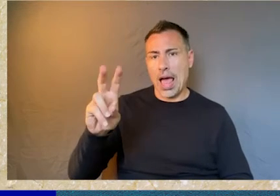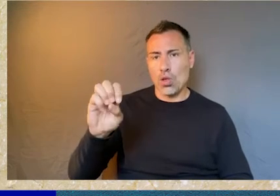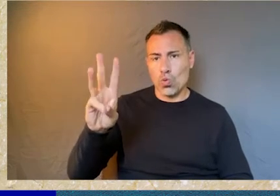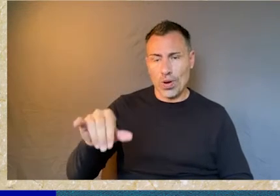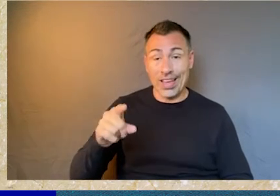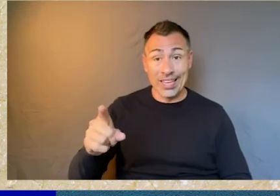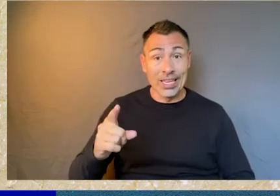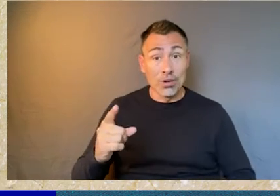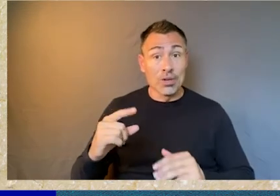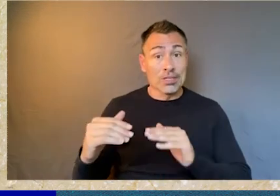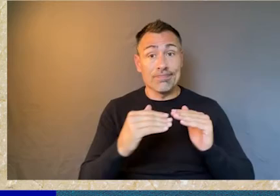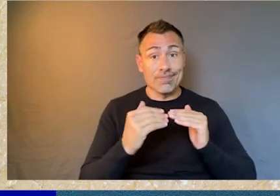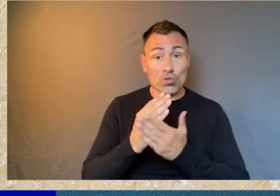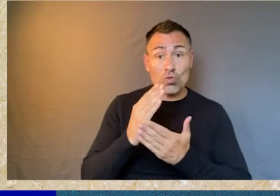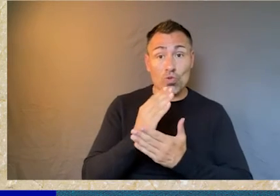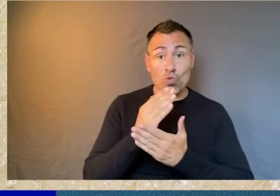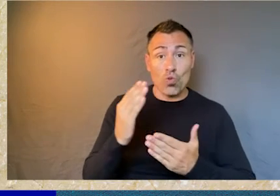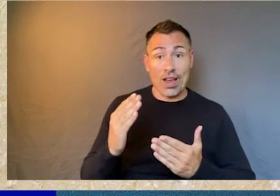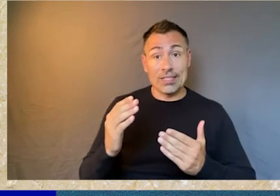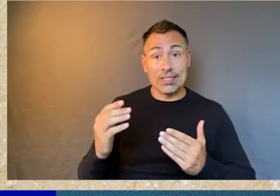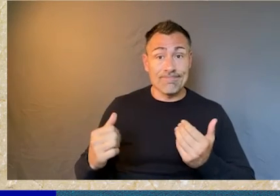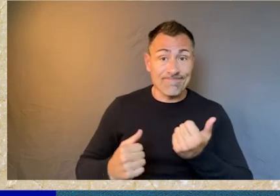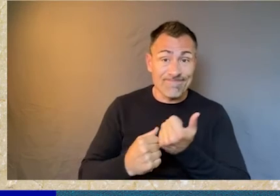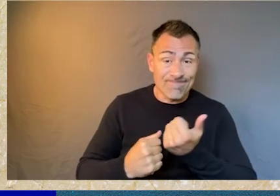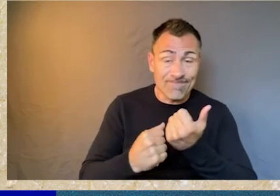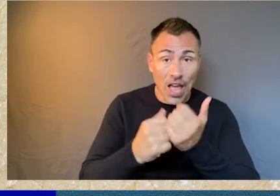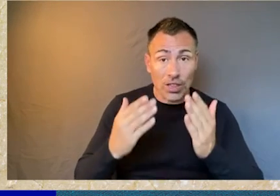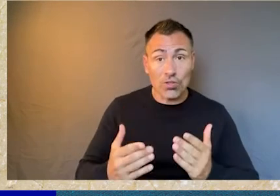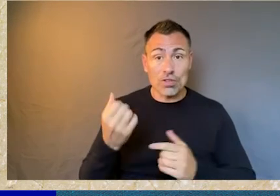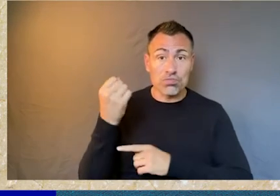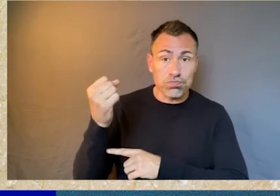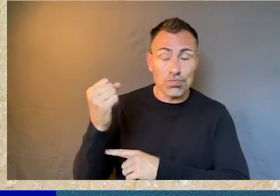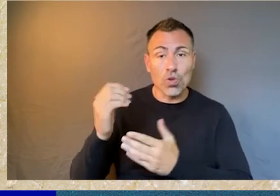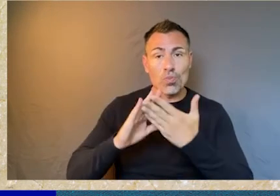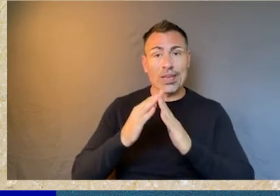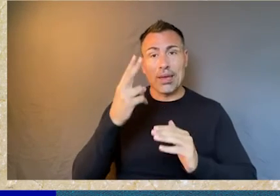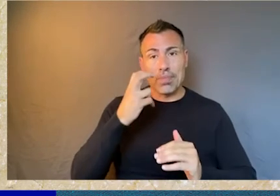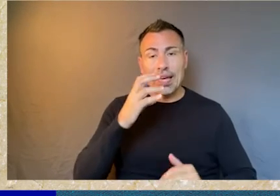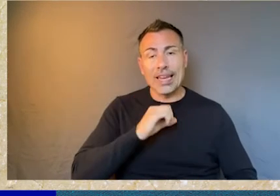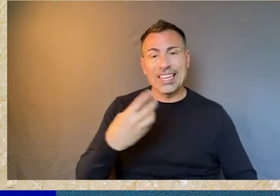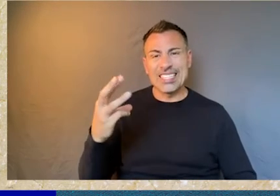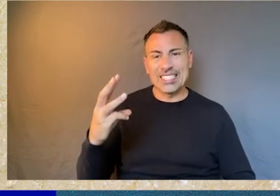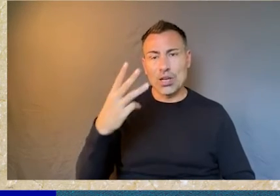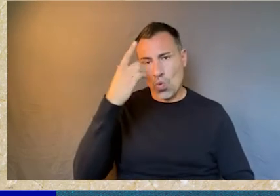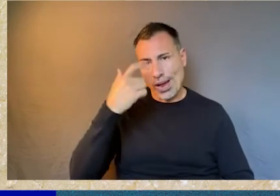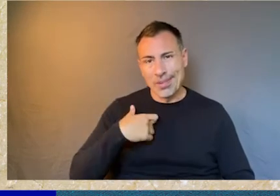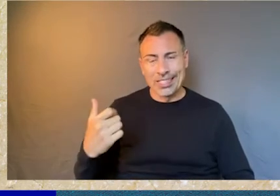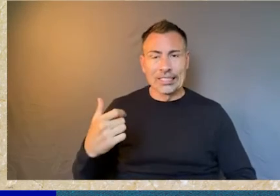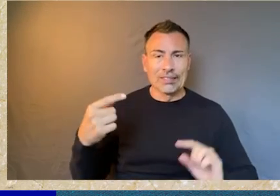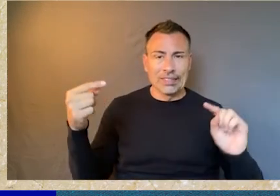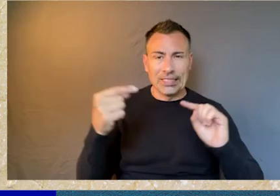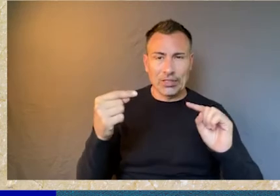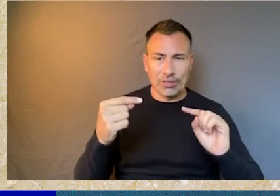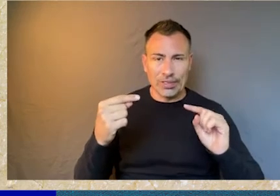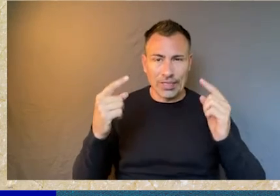gone completely blind by the time he was 16 due to an injury that caused severe nervous damage to both eyes. He